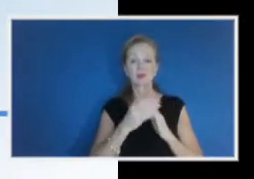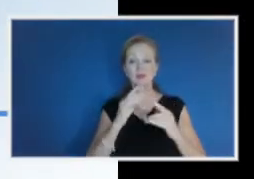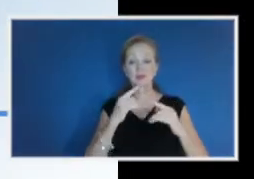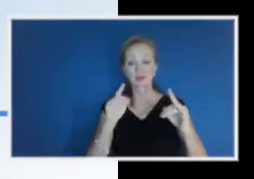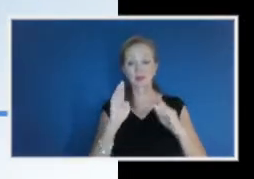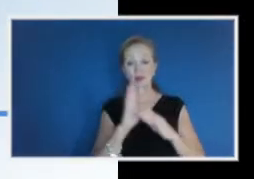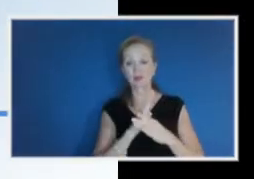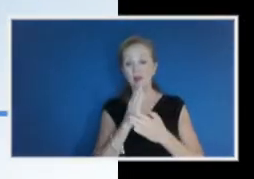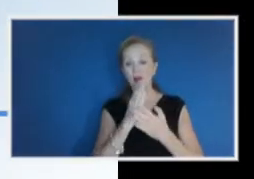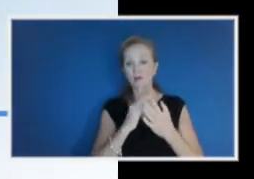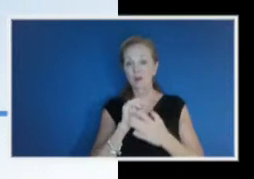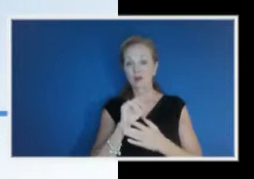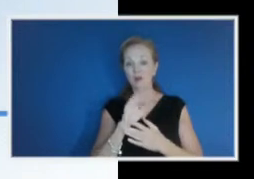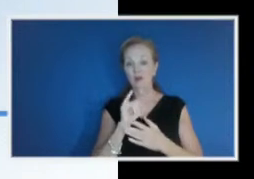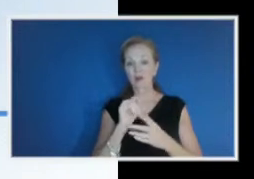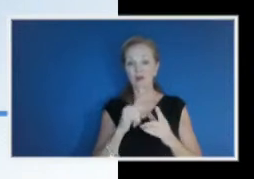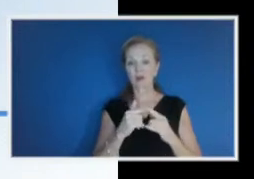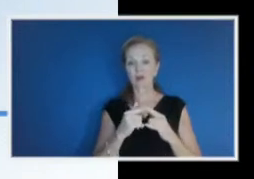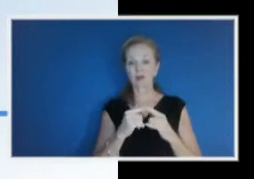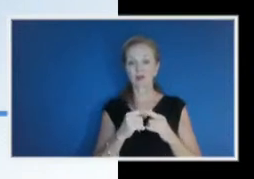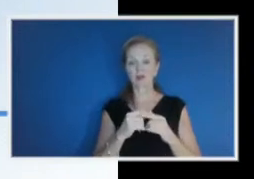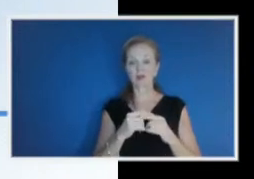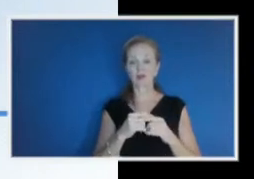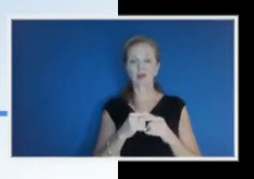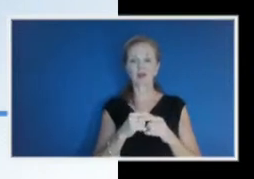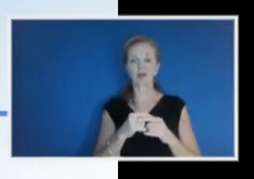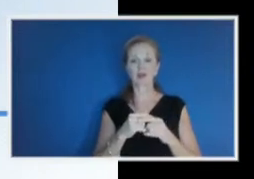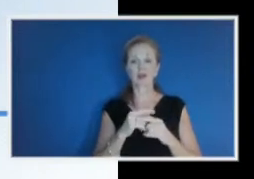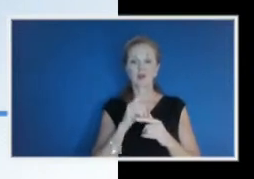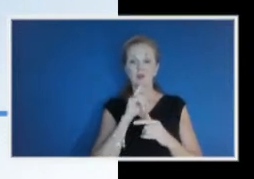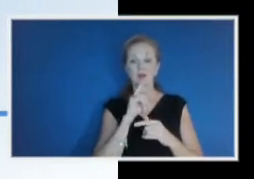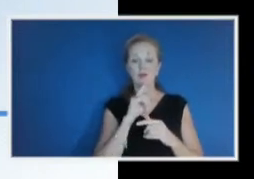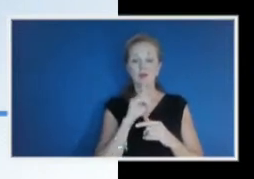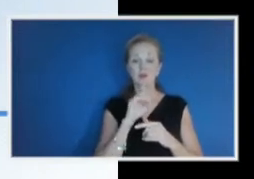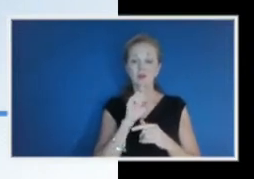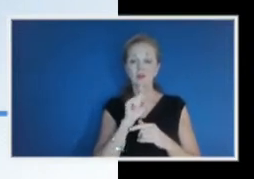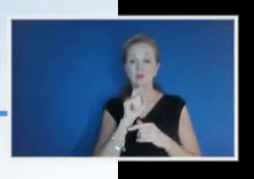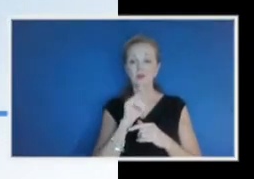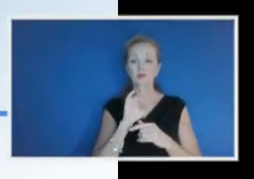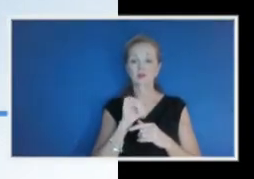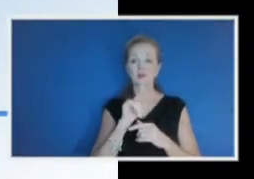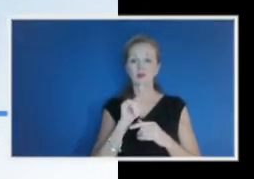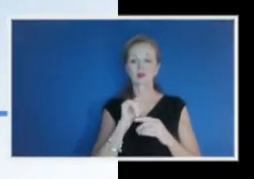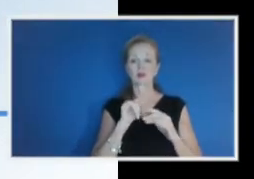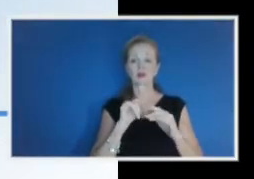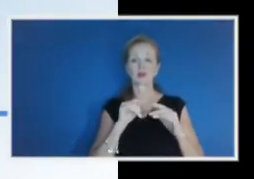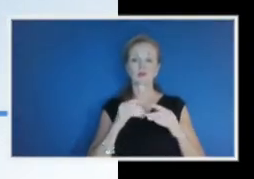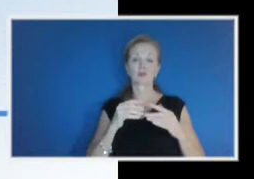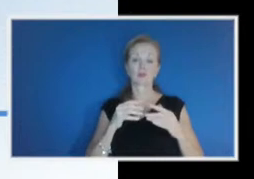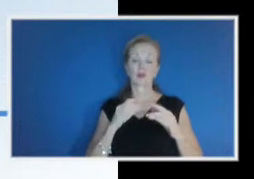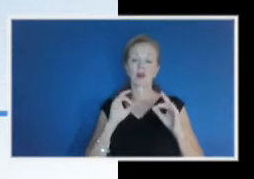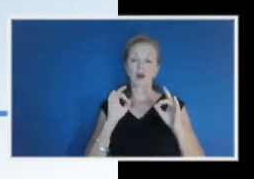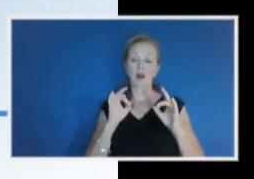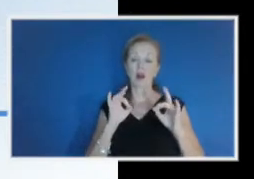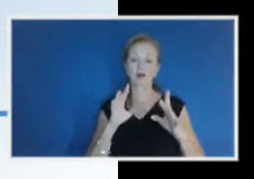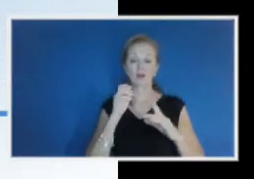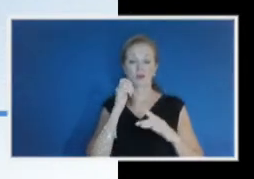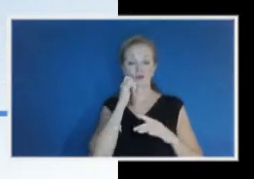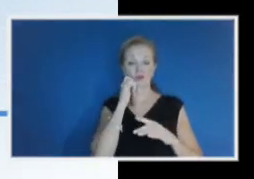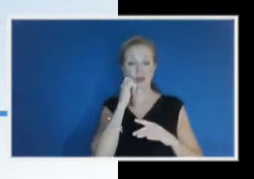Minority owners recounted being subject to blatantly hostile racial